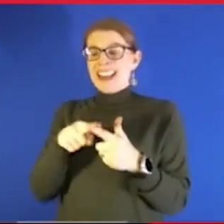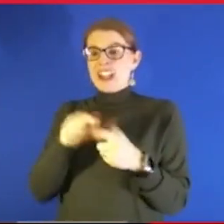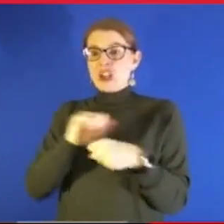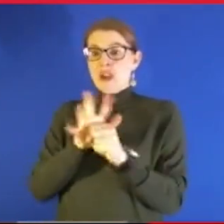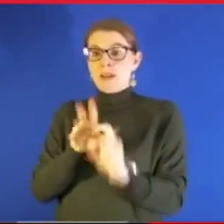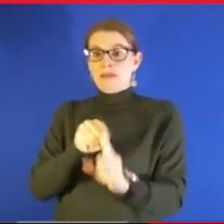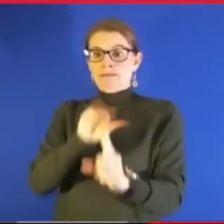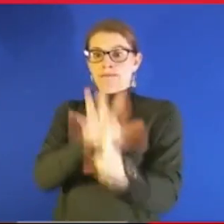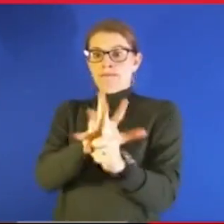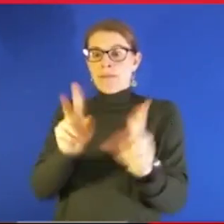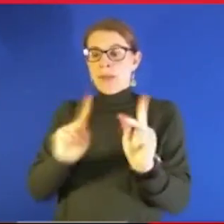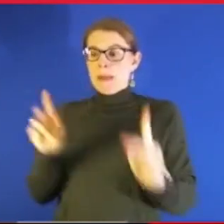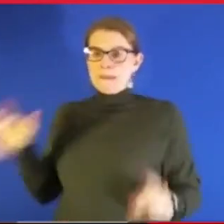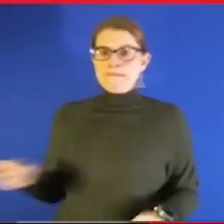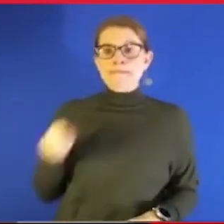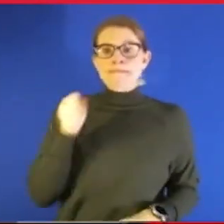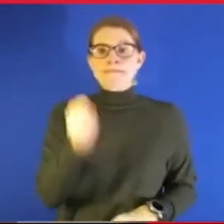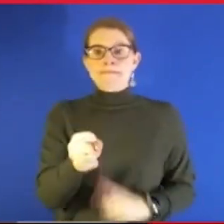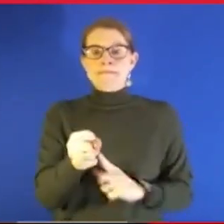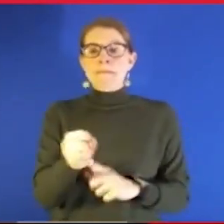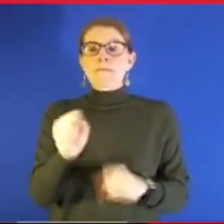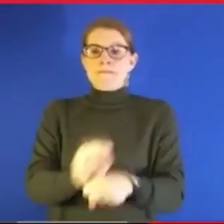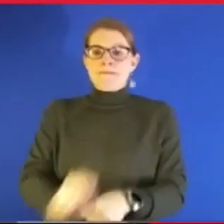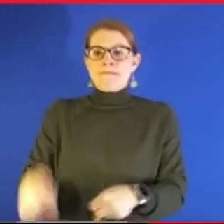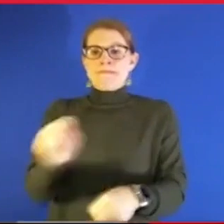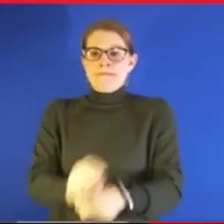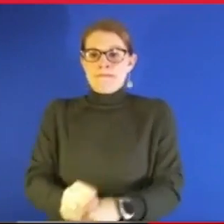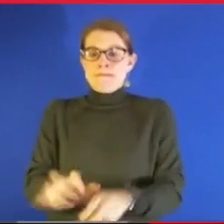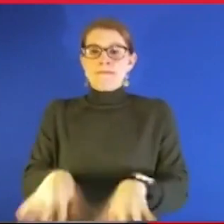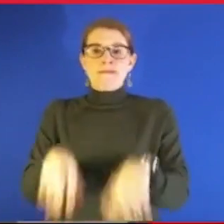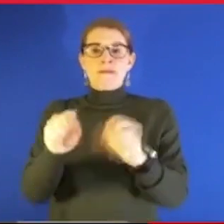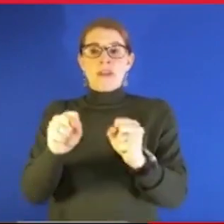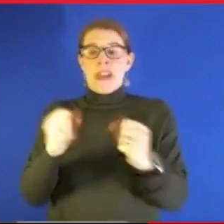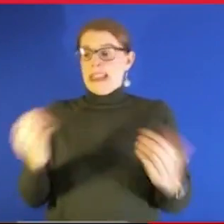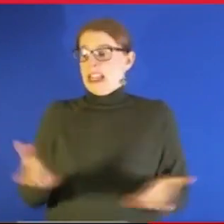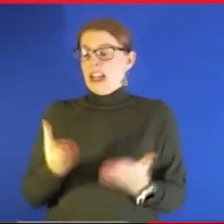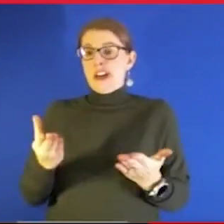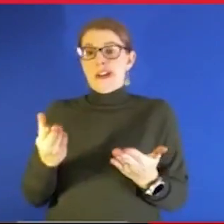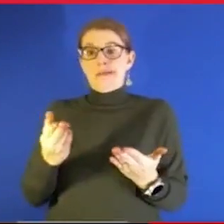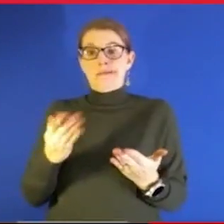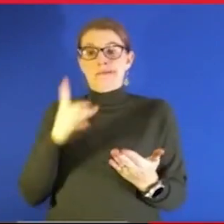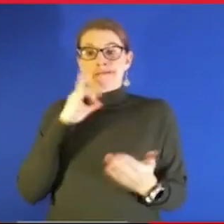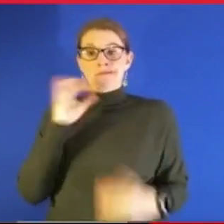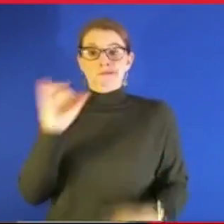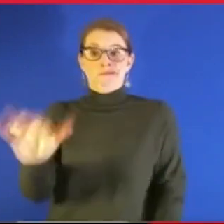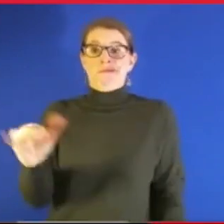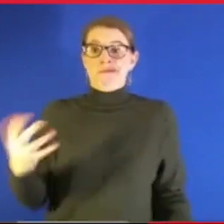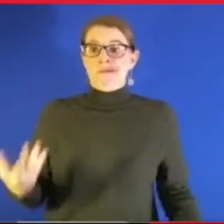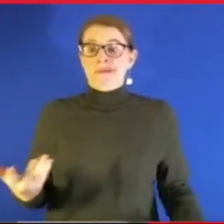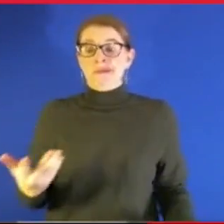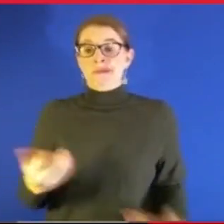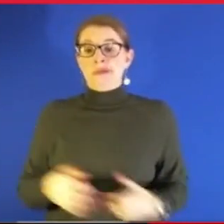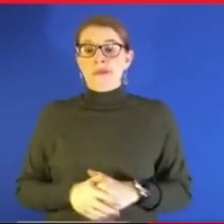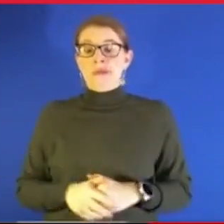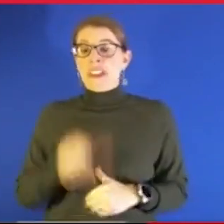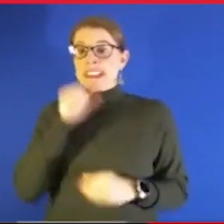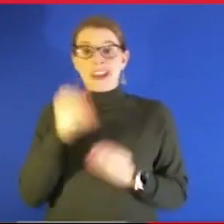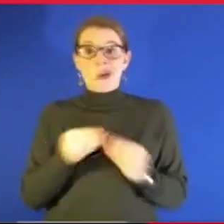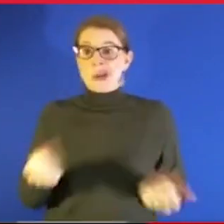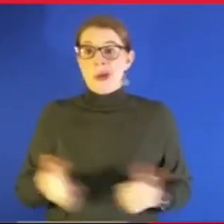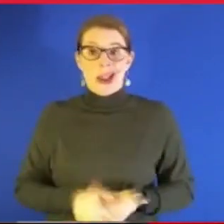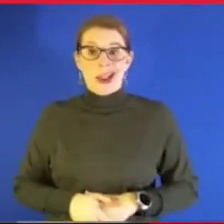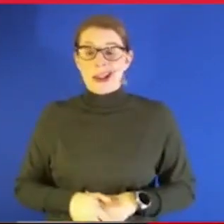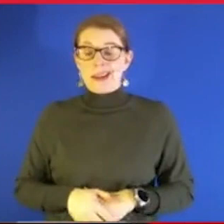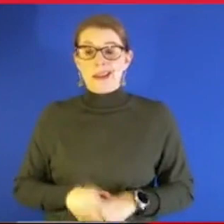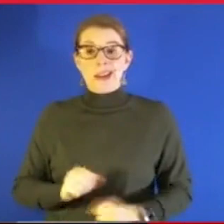getting people into employment are here for good. And I don't mean that in a good way. They're not going away. And we have to address the